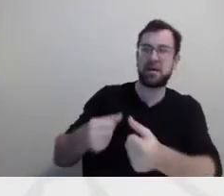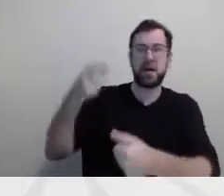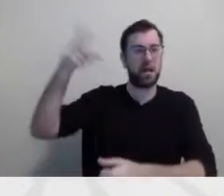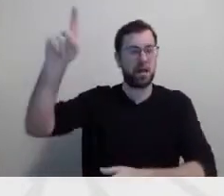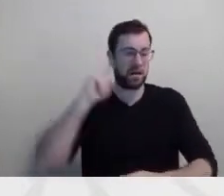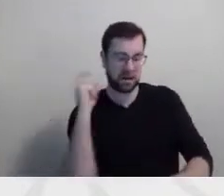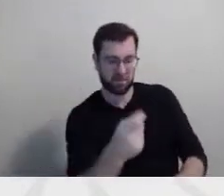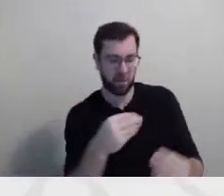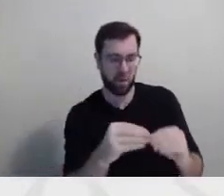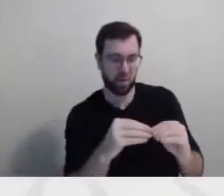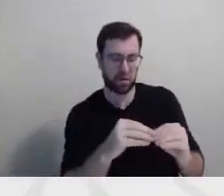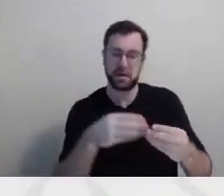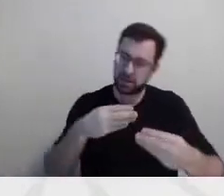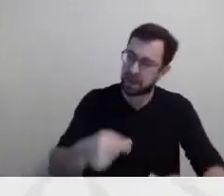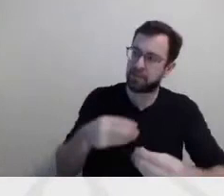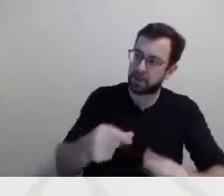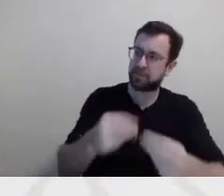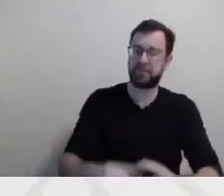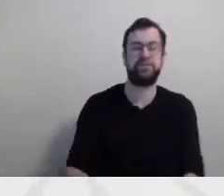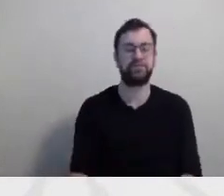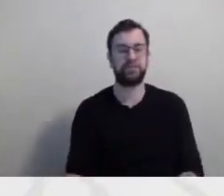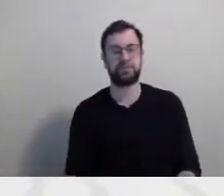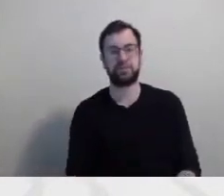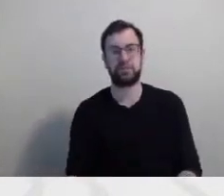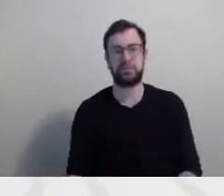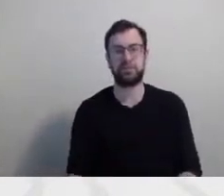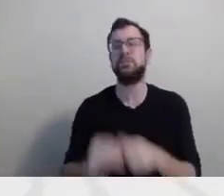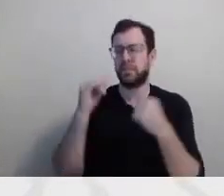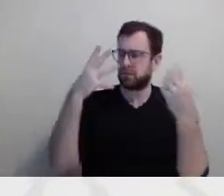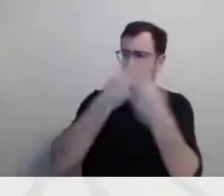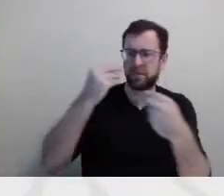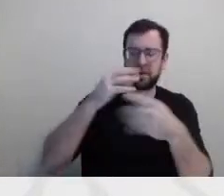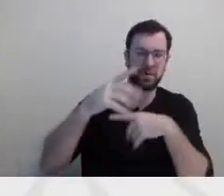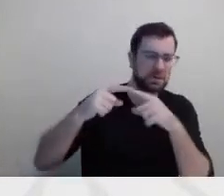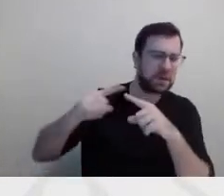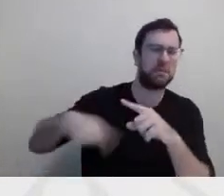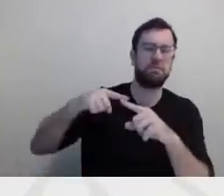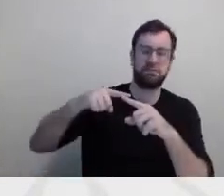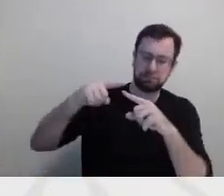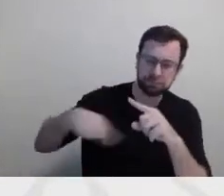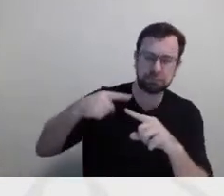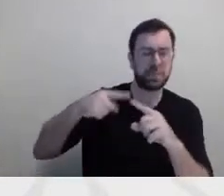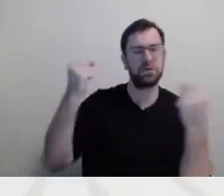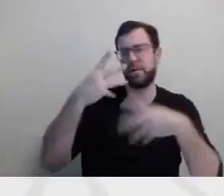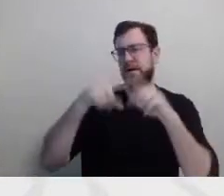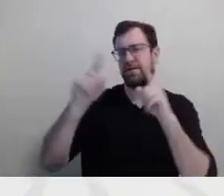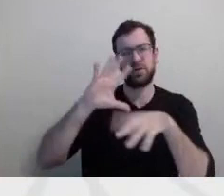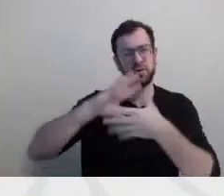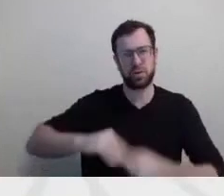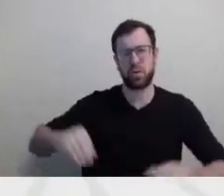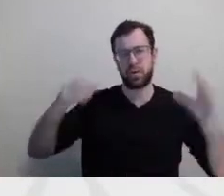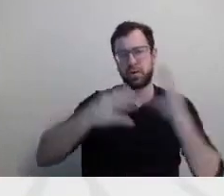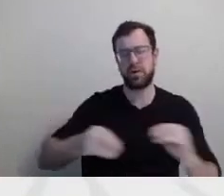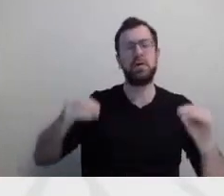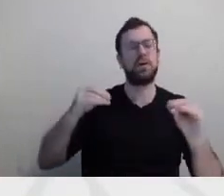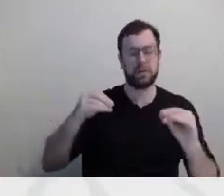And this was the cycle. And thus we have so many beautiful stories, the likes of all of you are familiar with, that Abu Bakr radiallahu anhu in